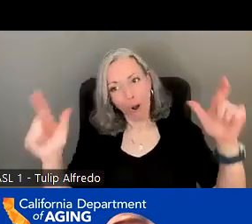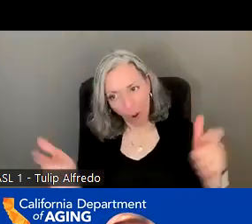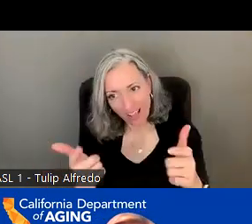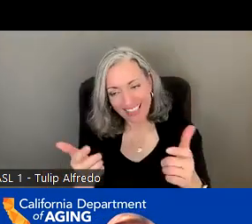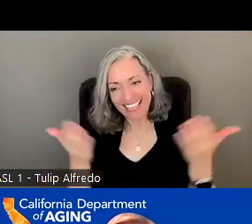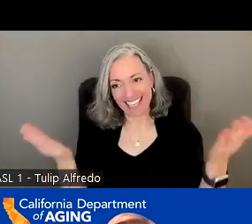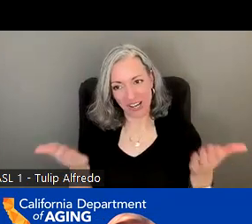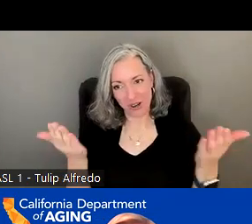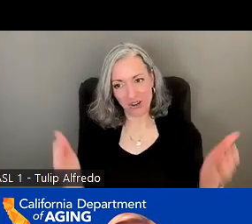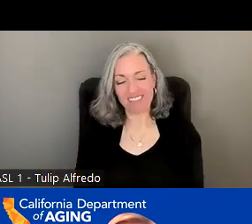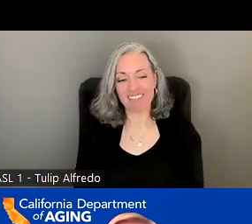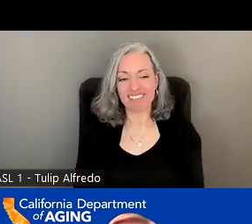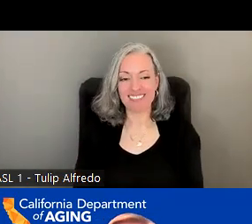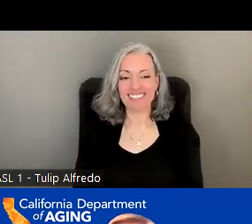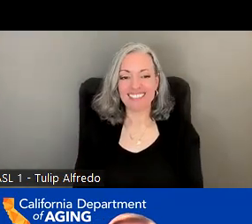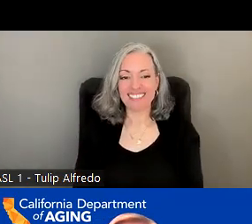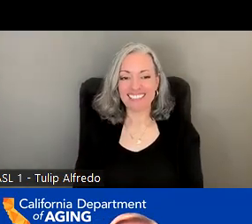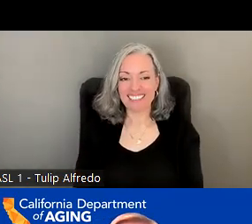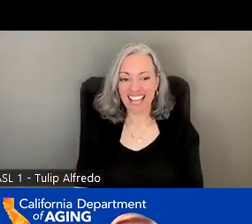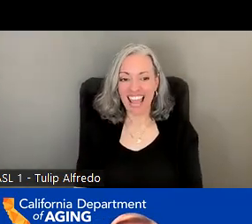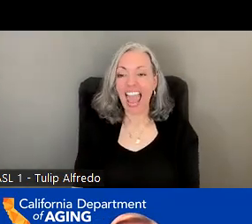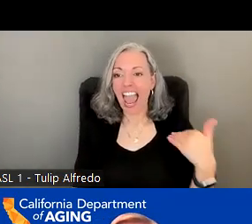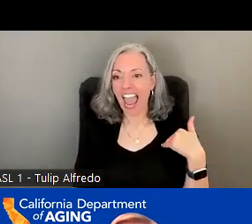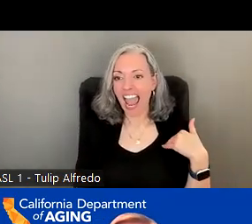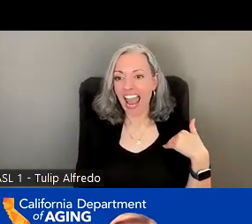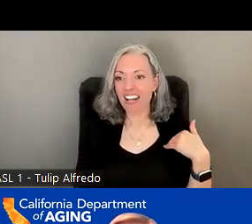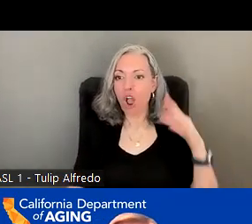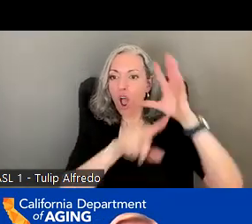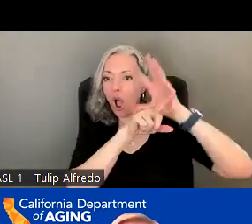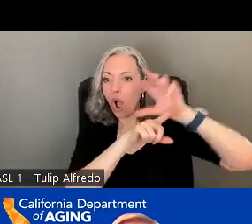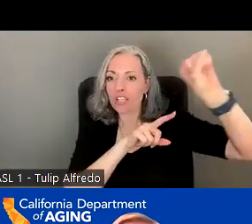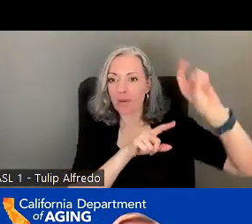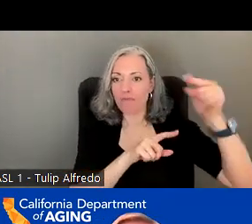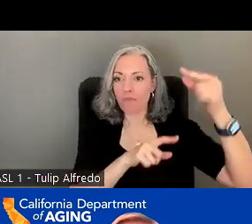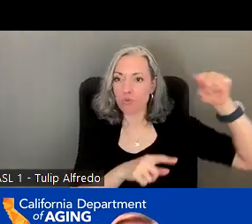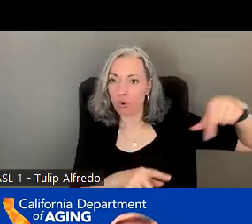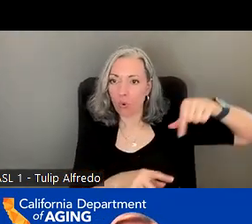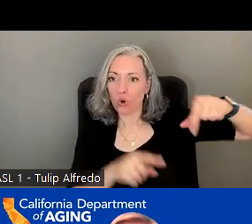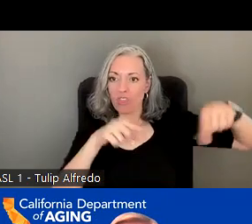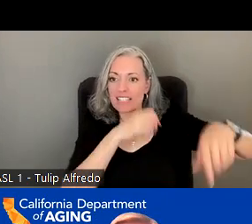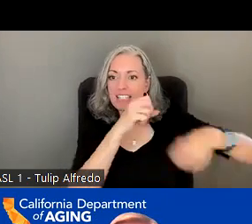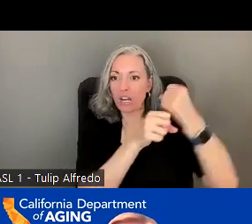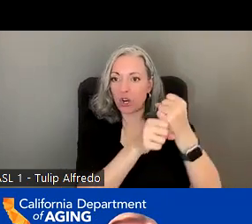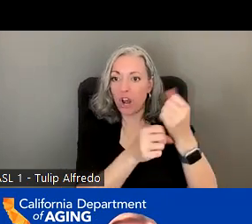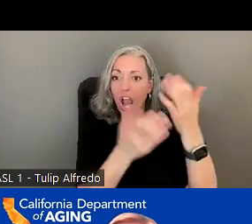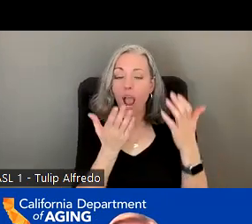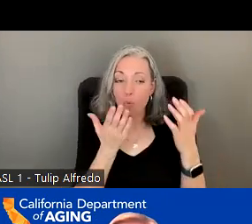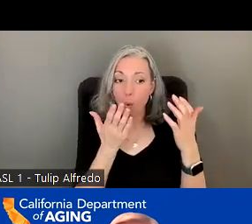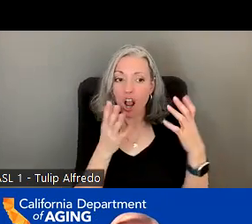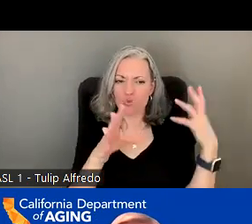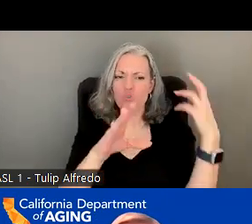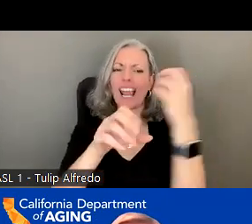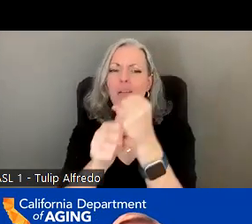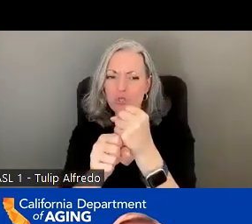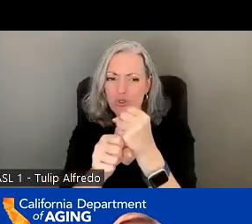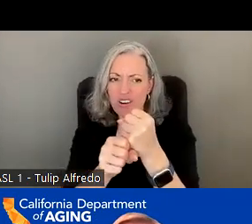in this field have had just an incredible first quarter of the year. And I wanted to capture just a few